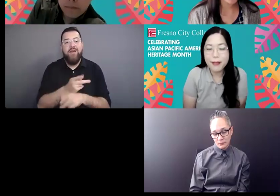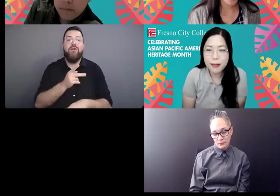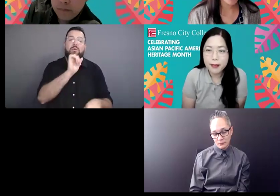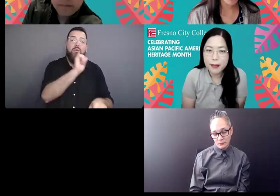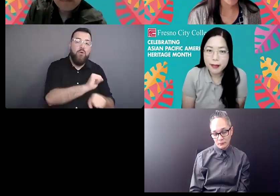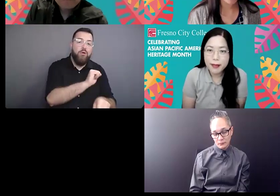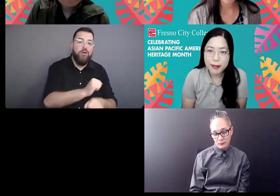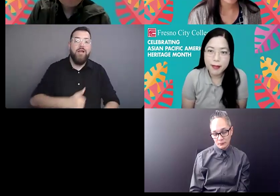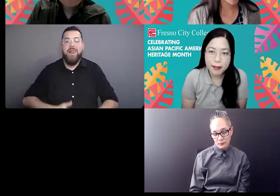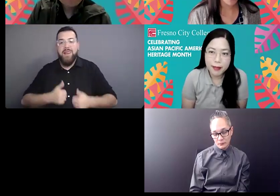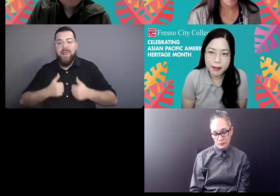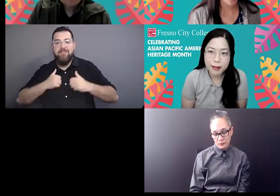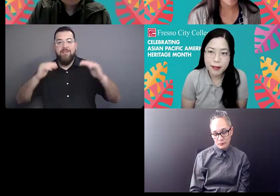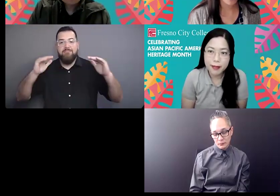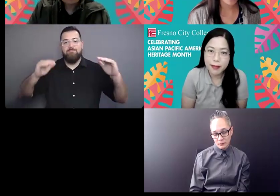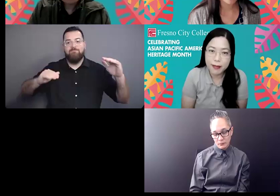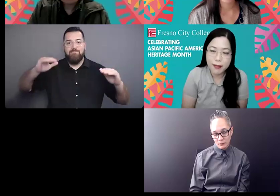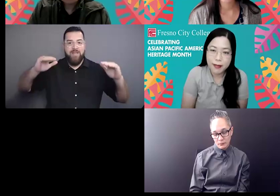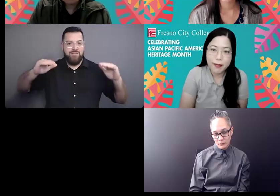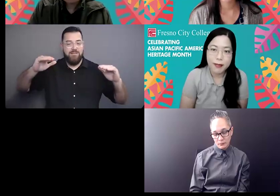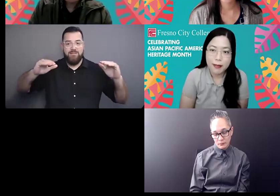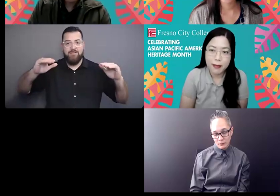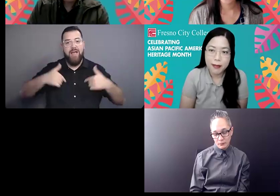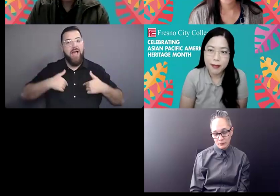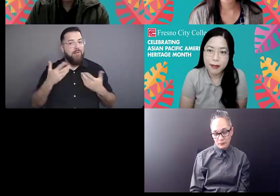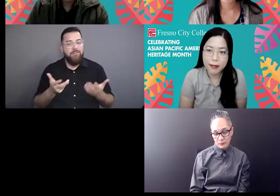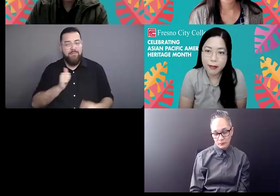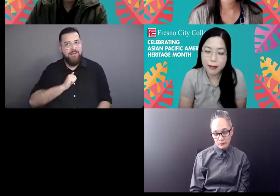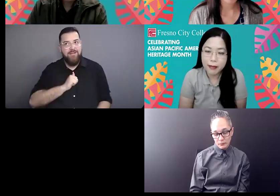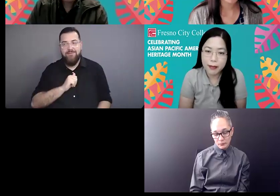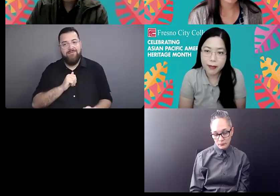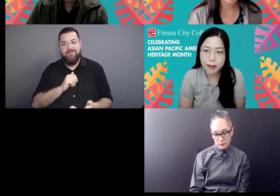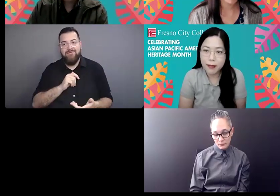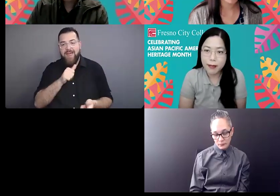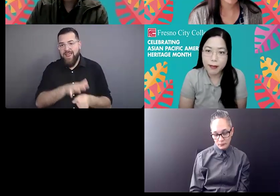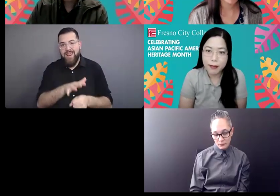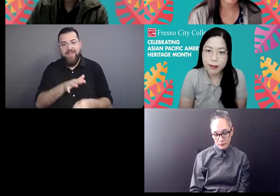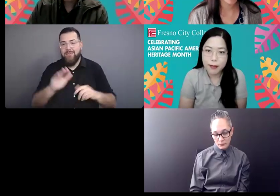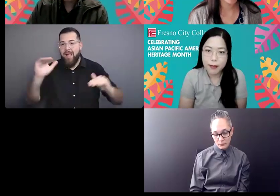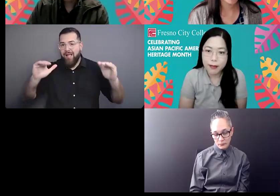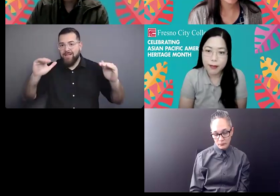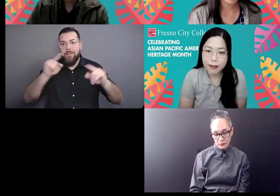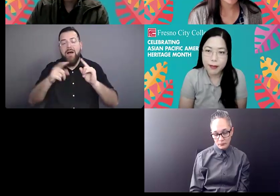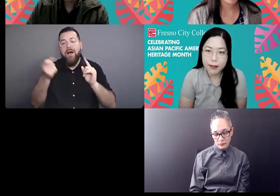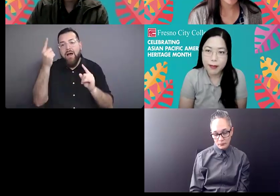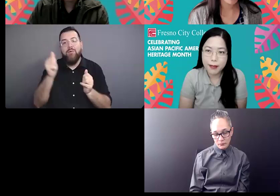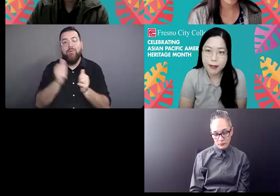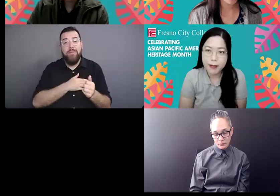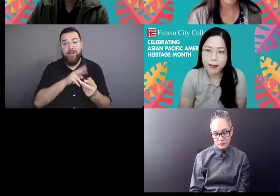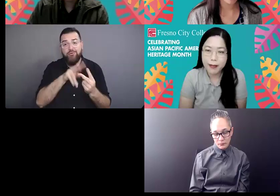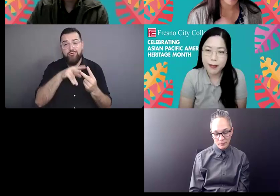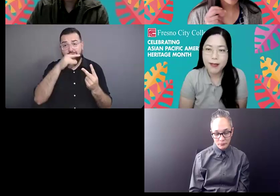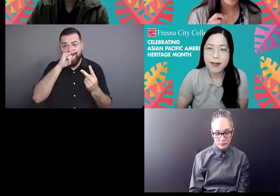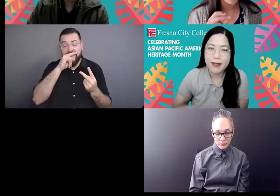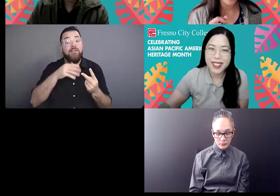it's so difficult. I probably don't practice it well enough myself. I'll tell you, with my two kids, my daughter's very much